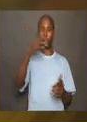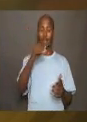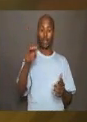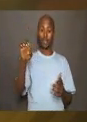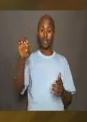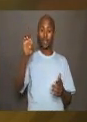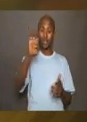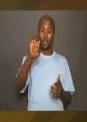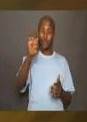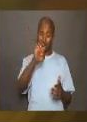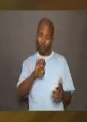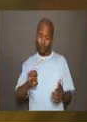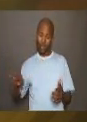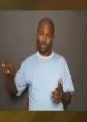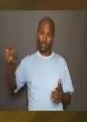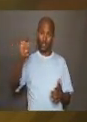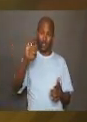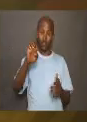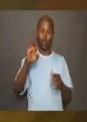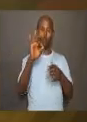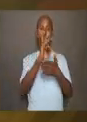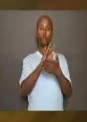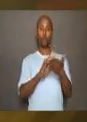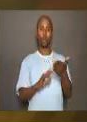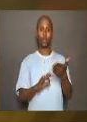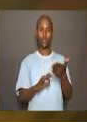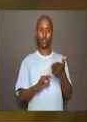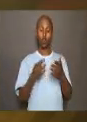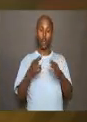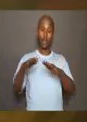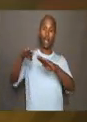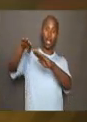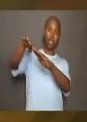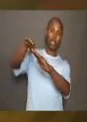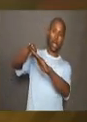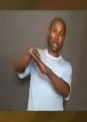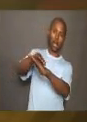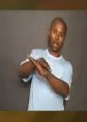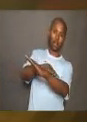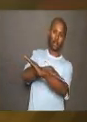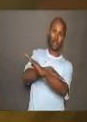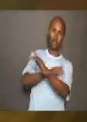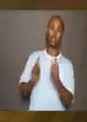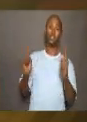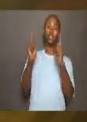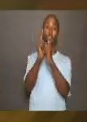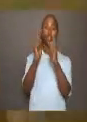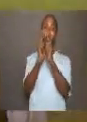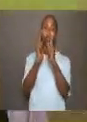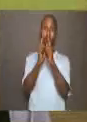ellipses can be formed when a slanted plane intersects a